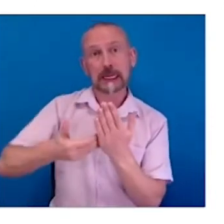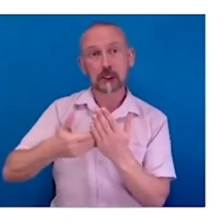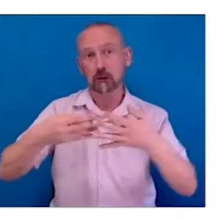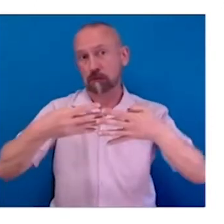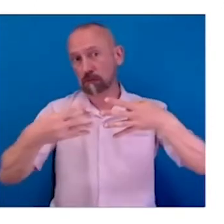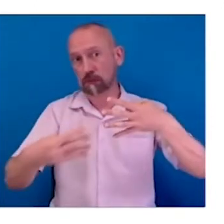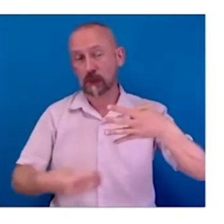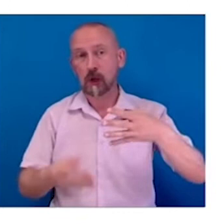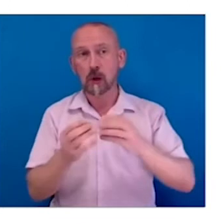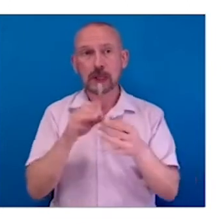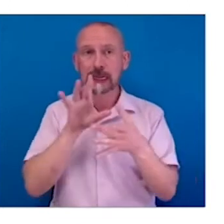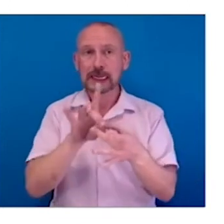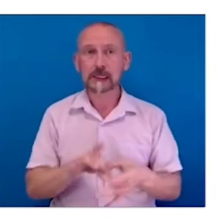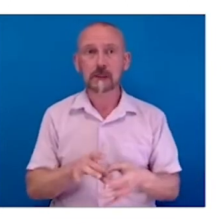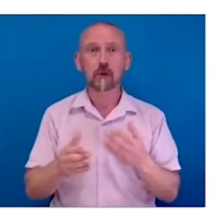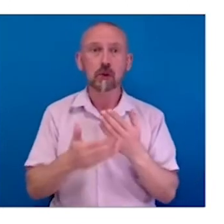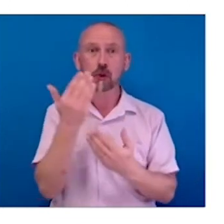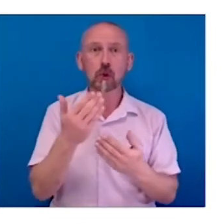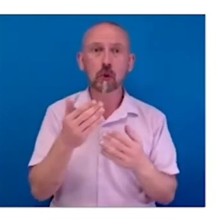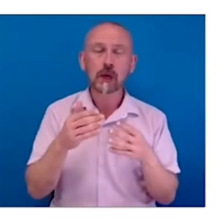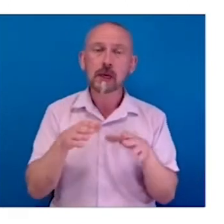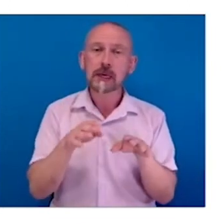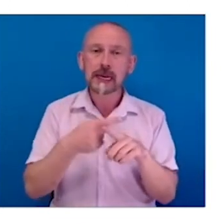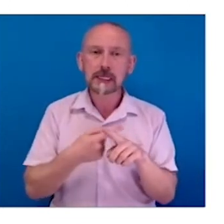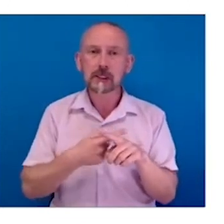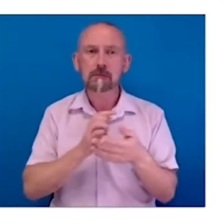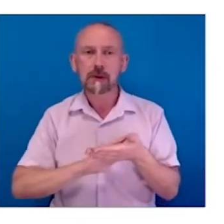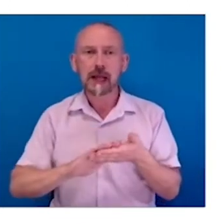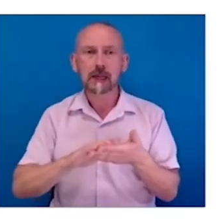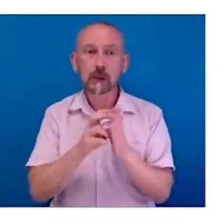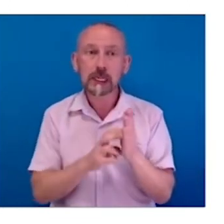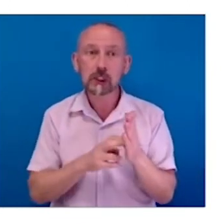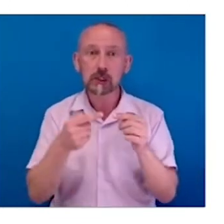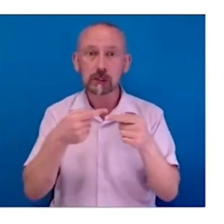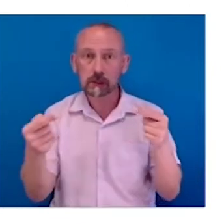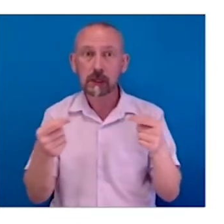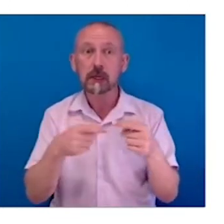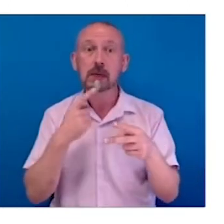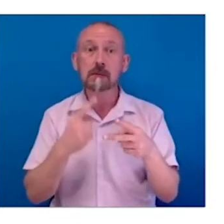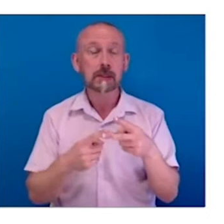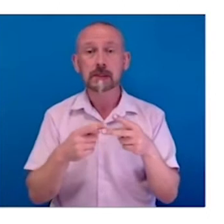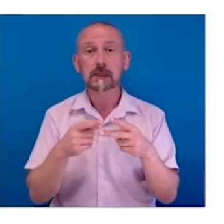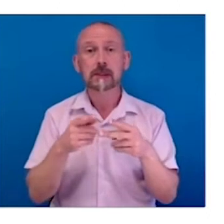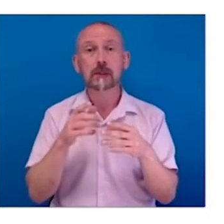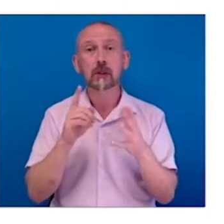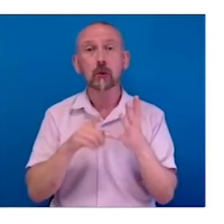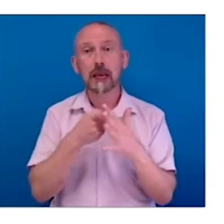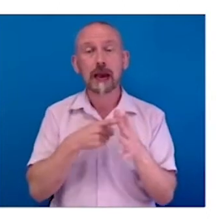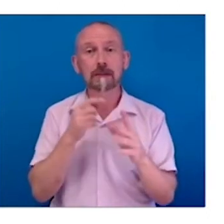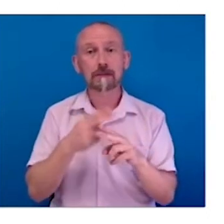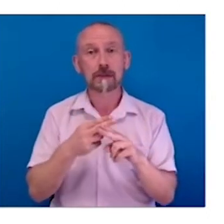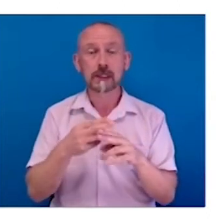Music Notation, as well as guidance produced by the UKAAF music subject area on producing Braille